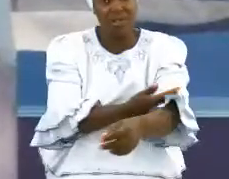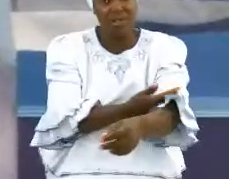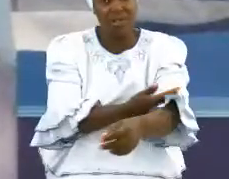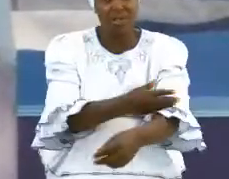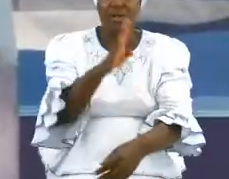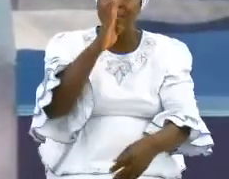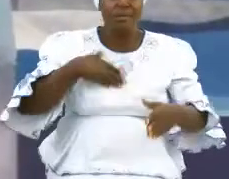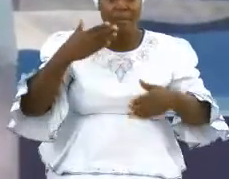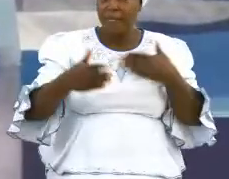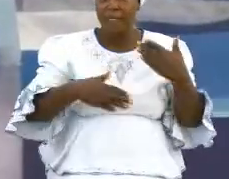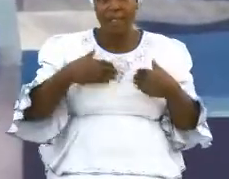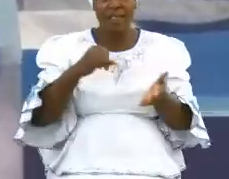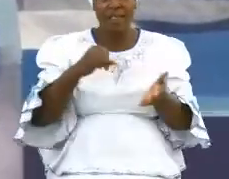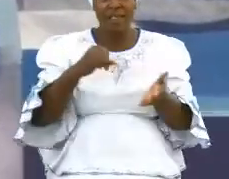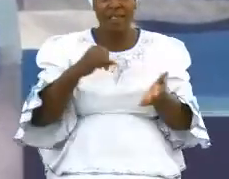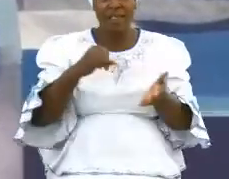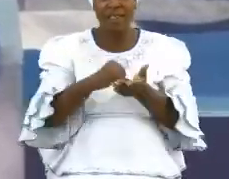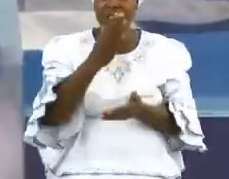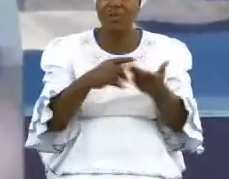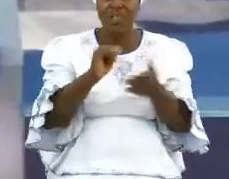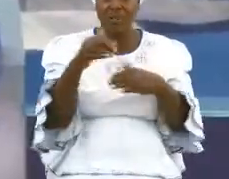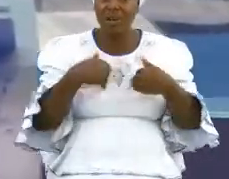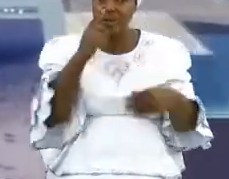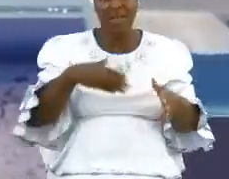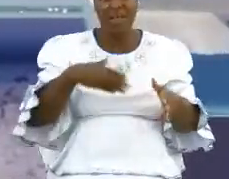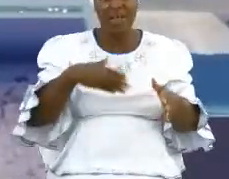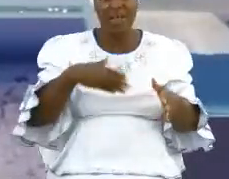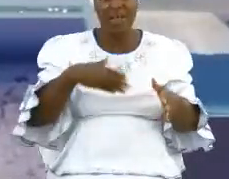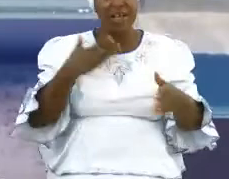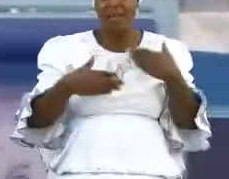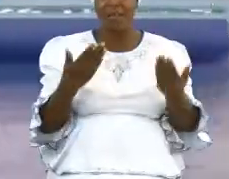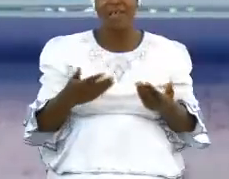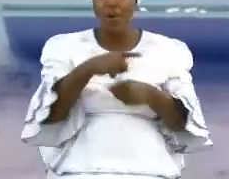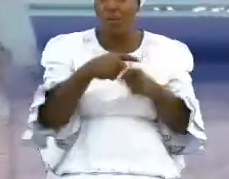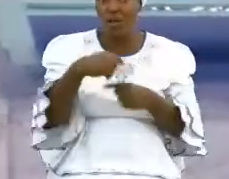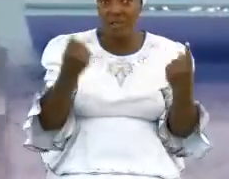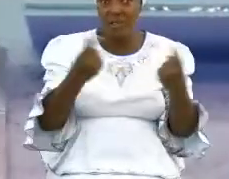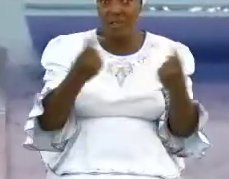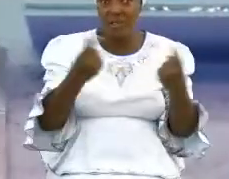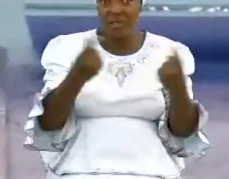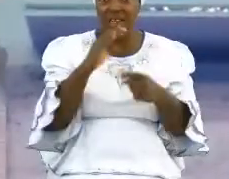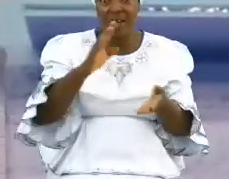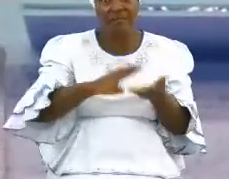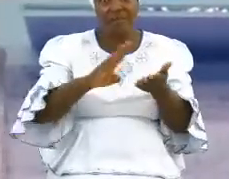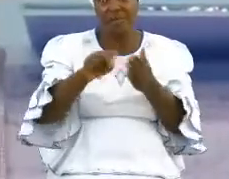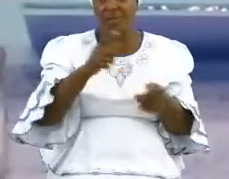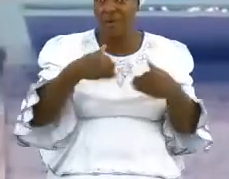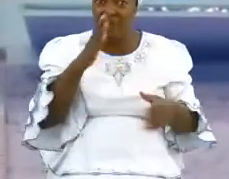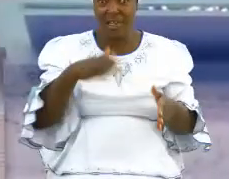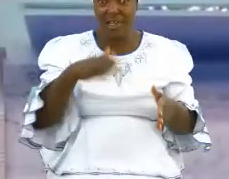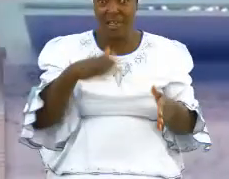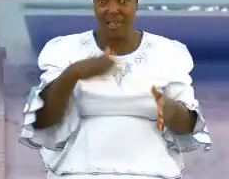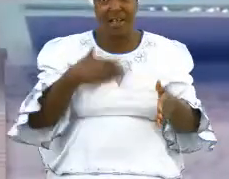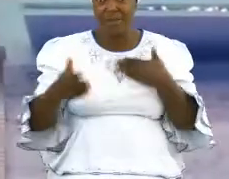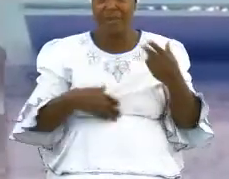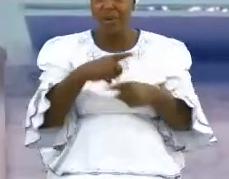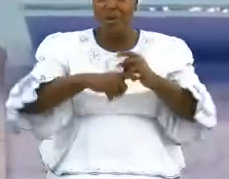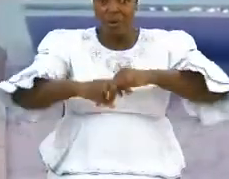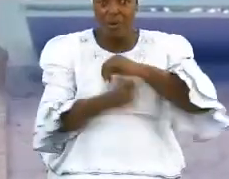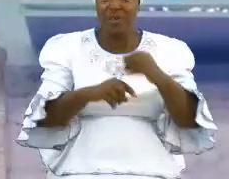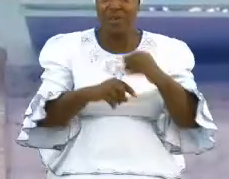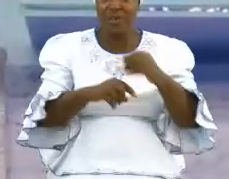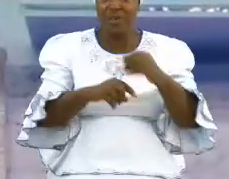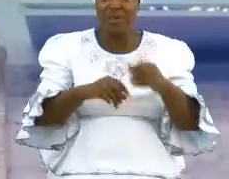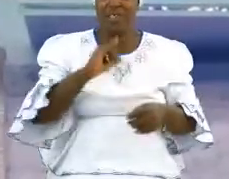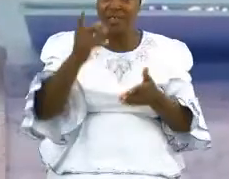It's something to be happy about when your sins are forgiven. It's something to be happy about when your punishment is